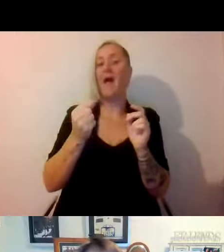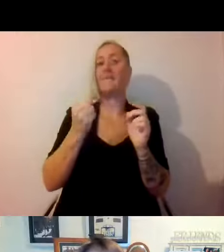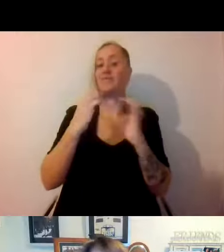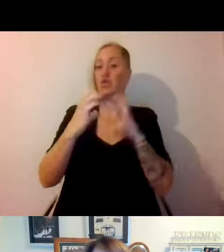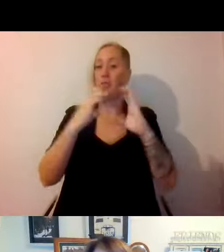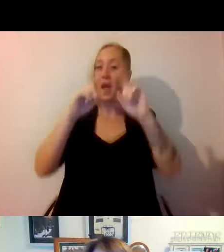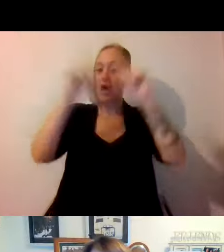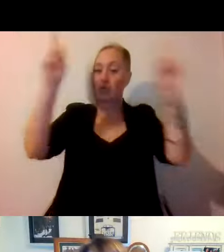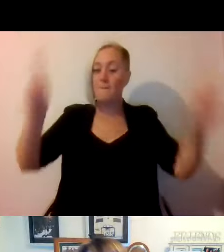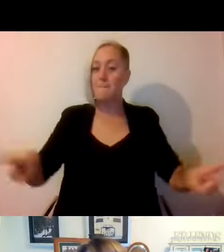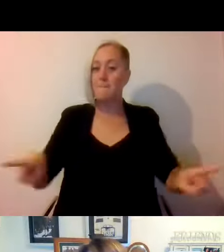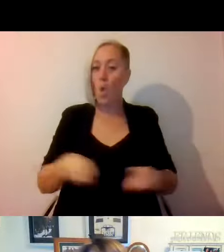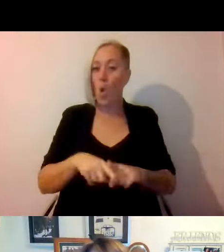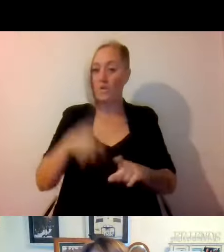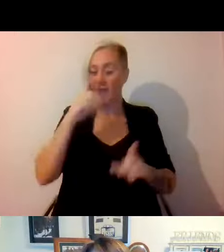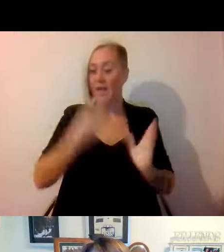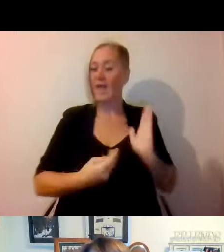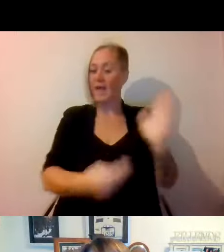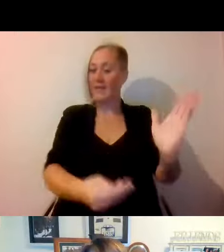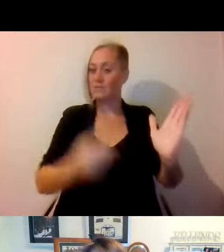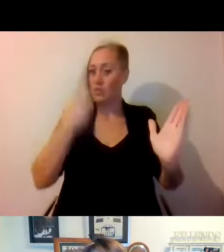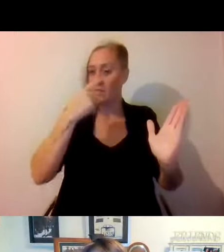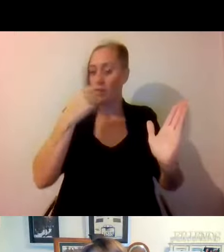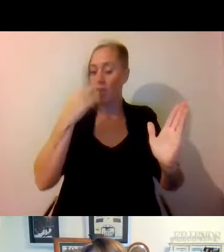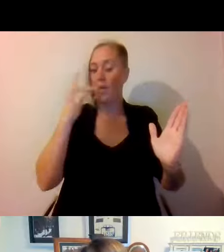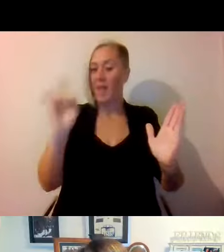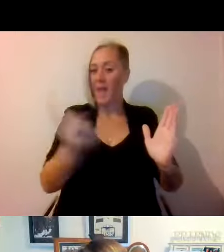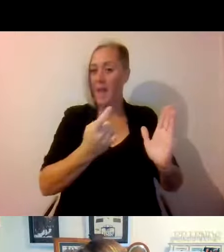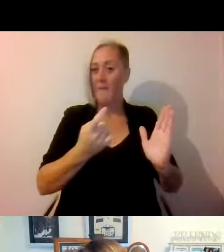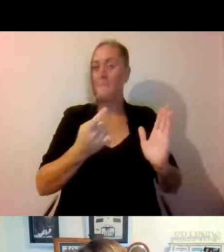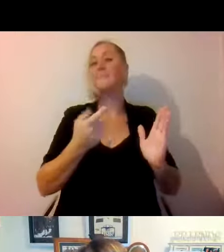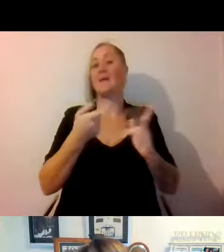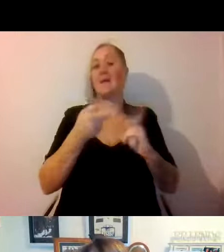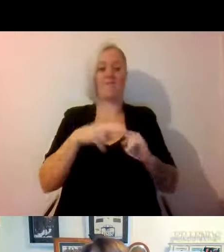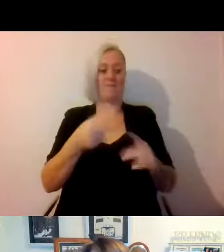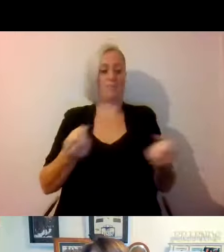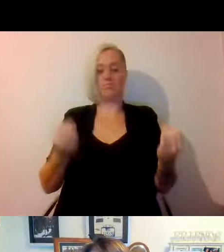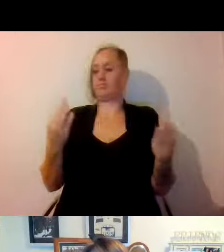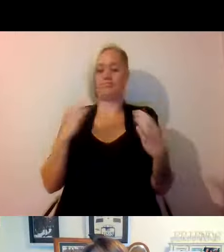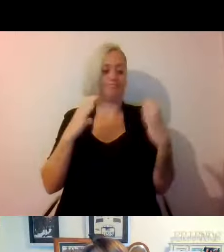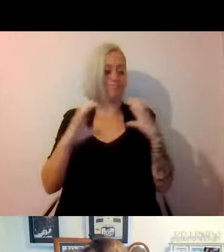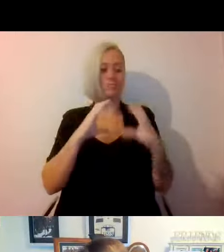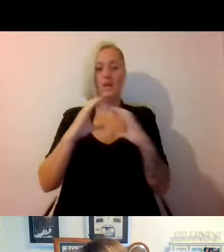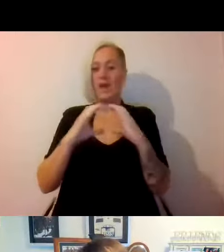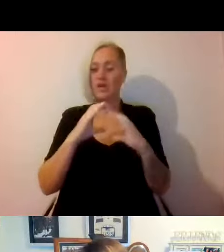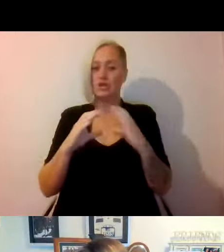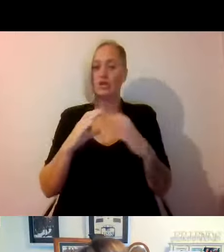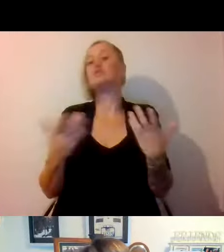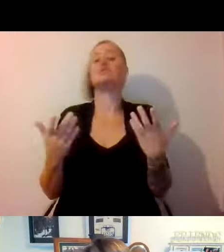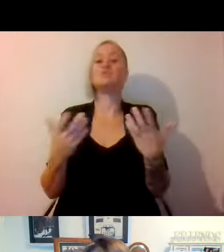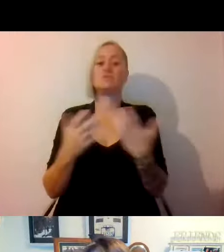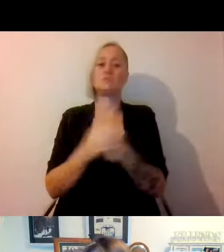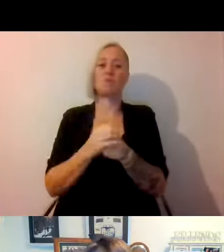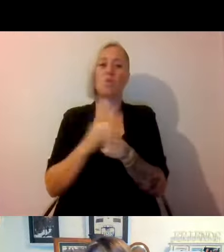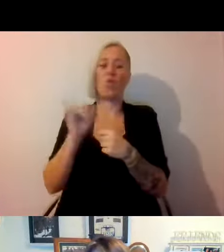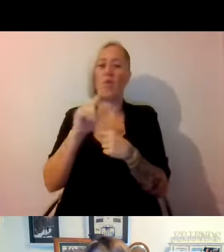that they can provide to people who come in who don't have any means of communication, or their